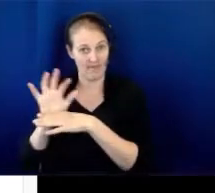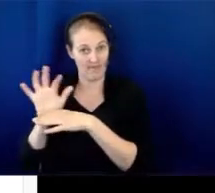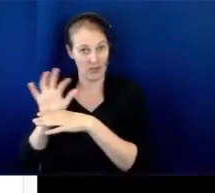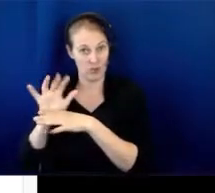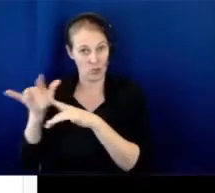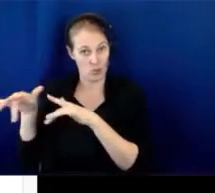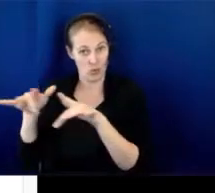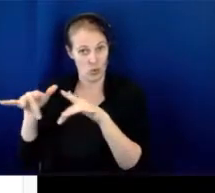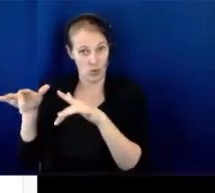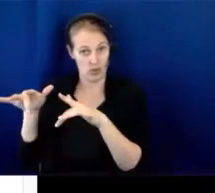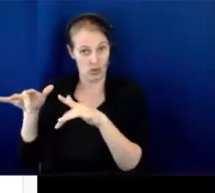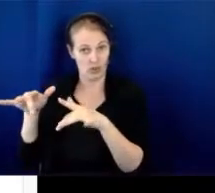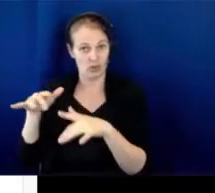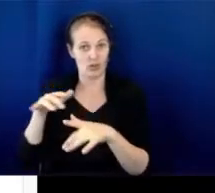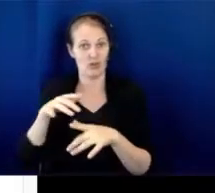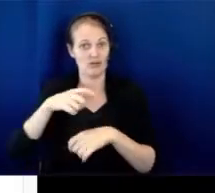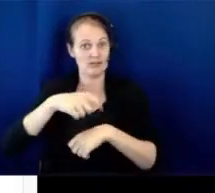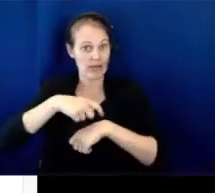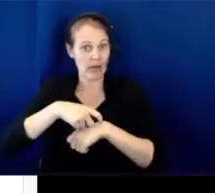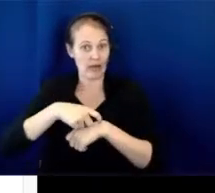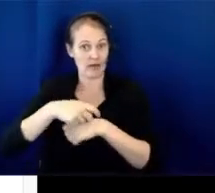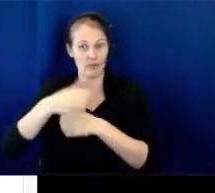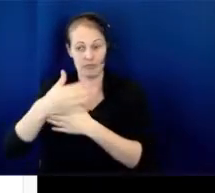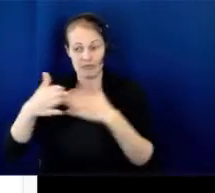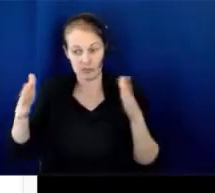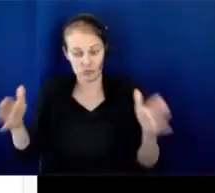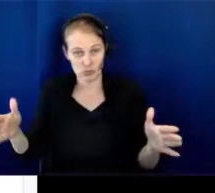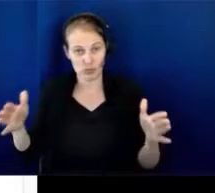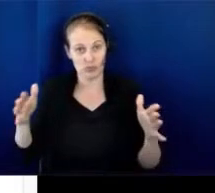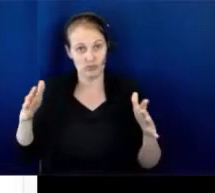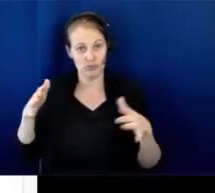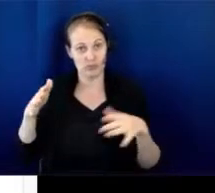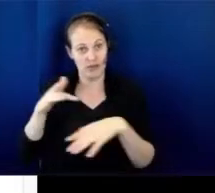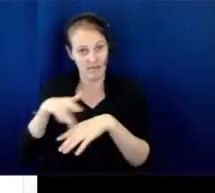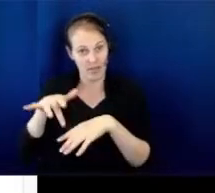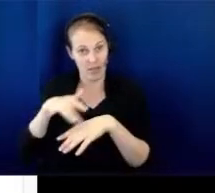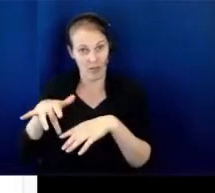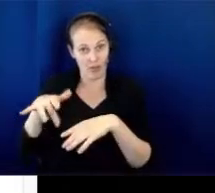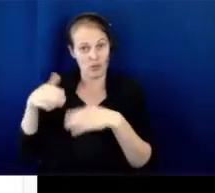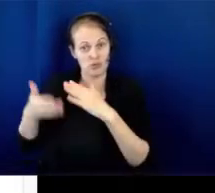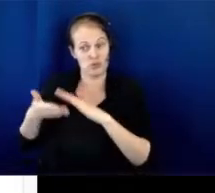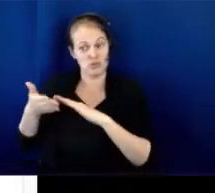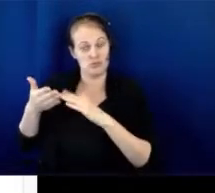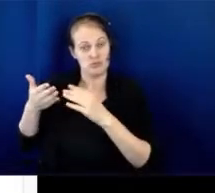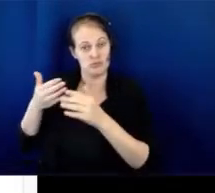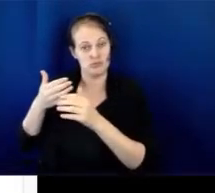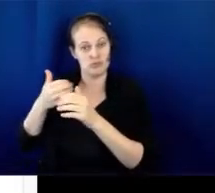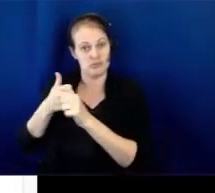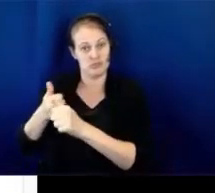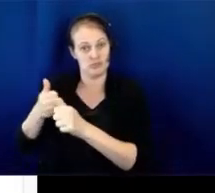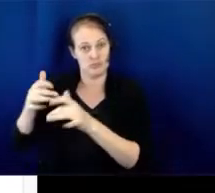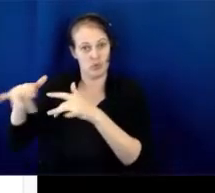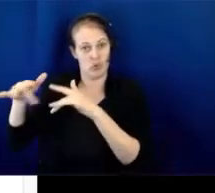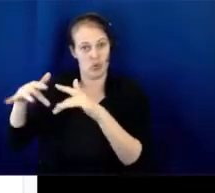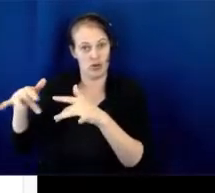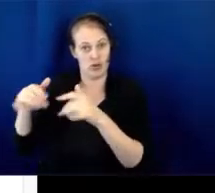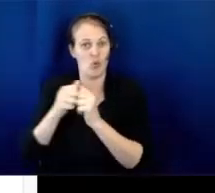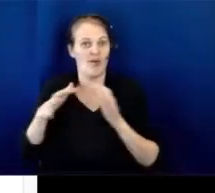in a time and space where you have an appropriate amount of time to get that done without interruption.